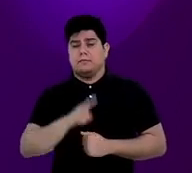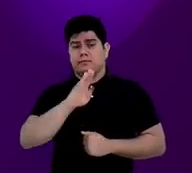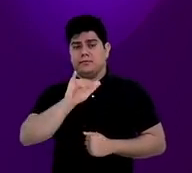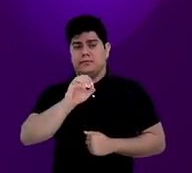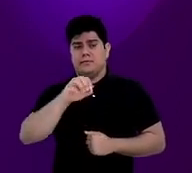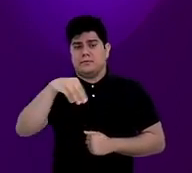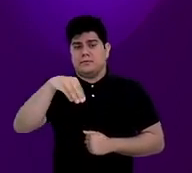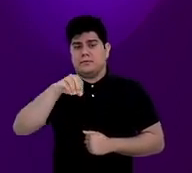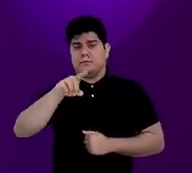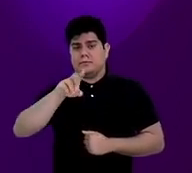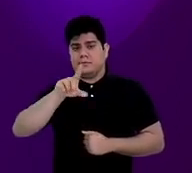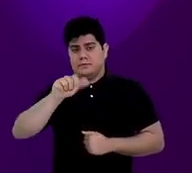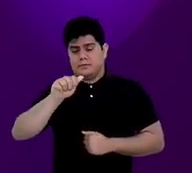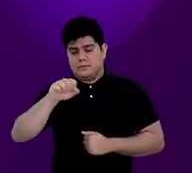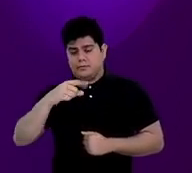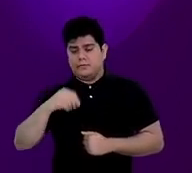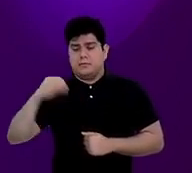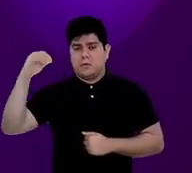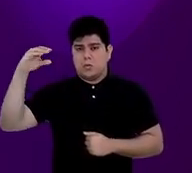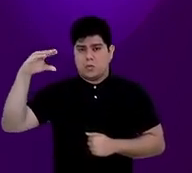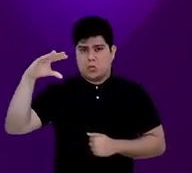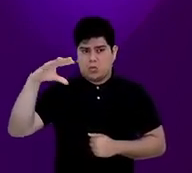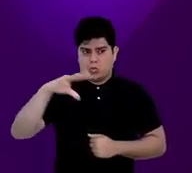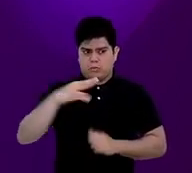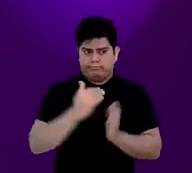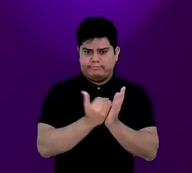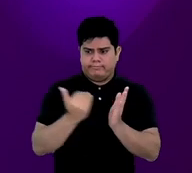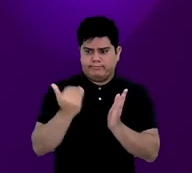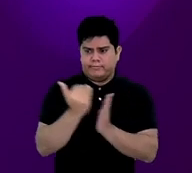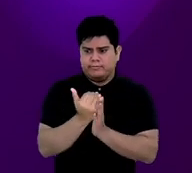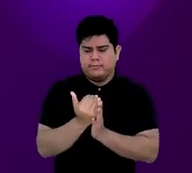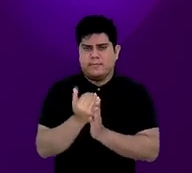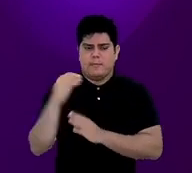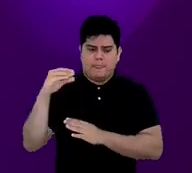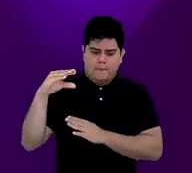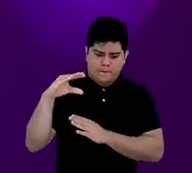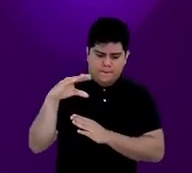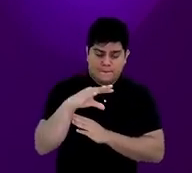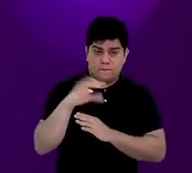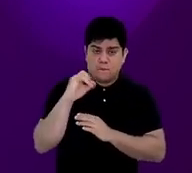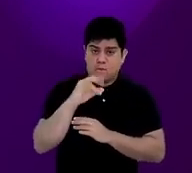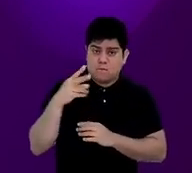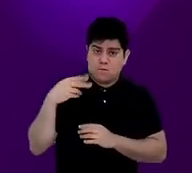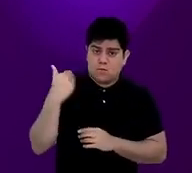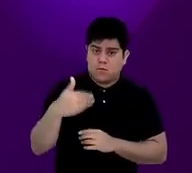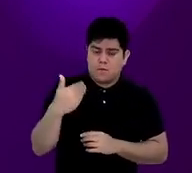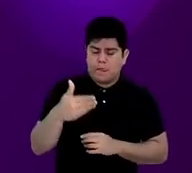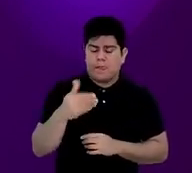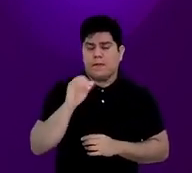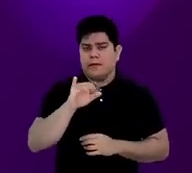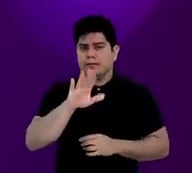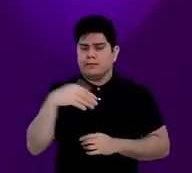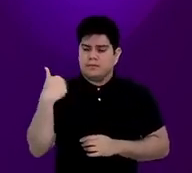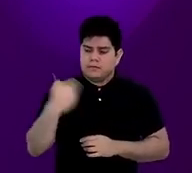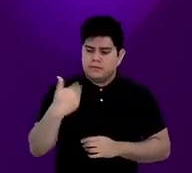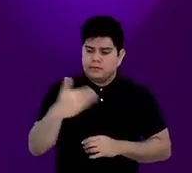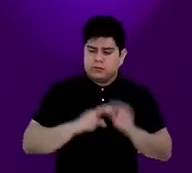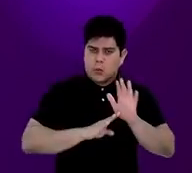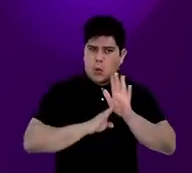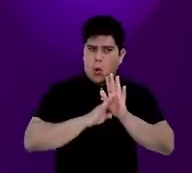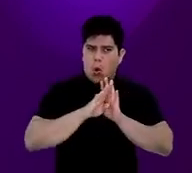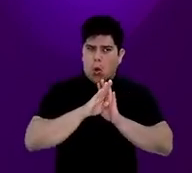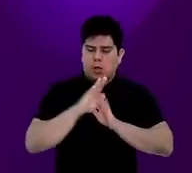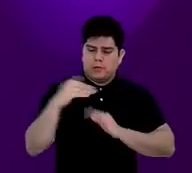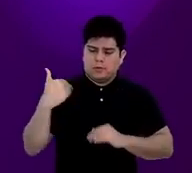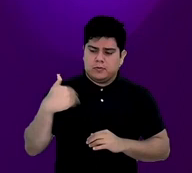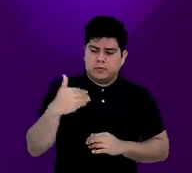gets better. If you keep increasing the light dose, the effect goes away. So you have to be careful to use the right